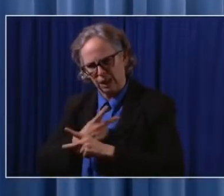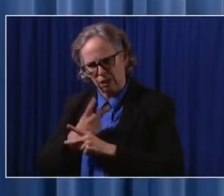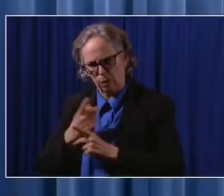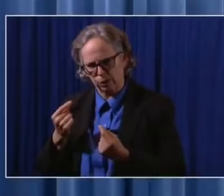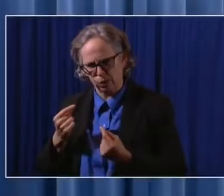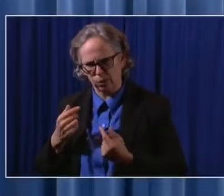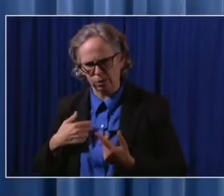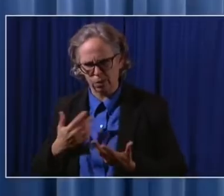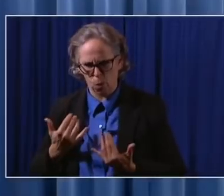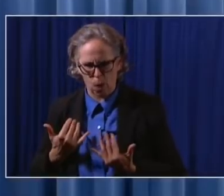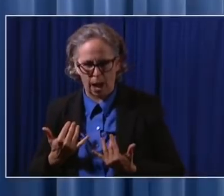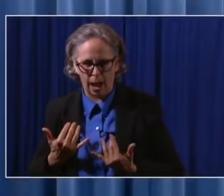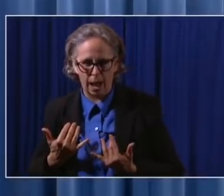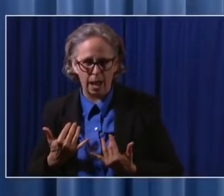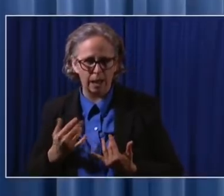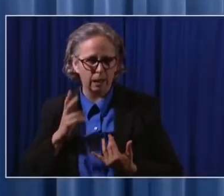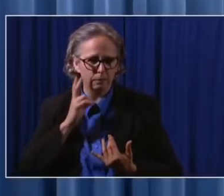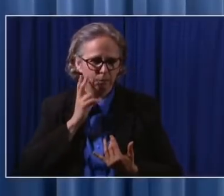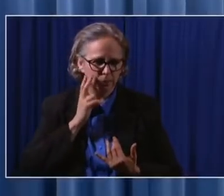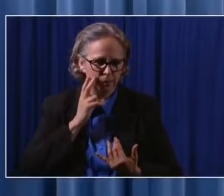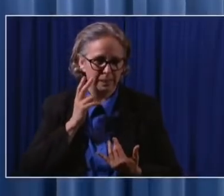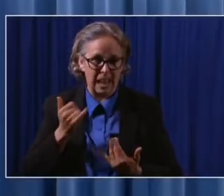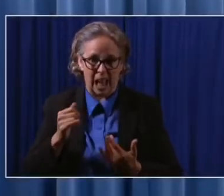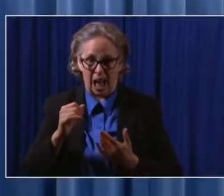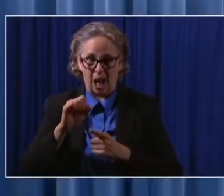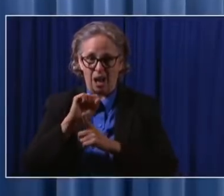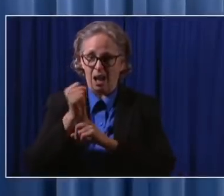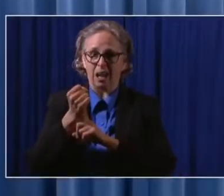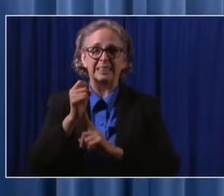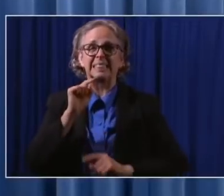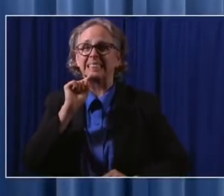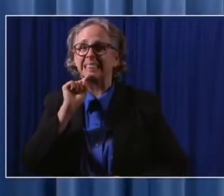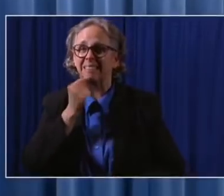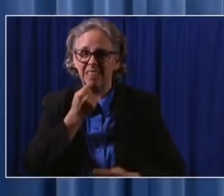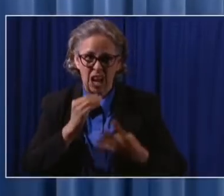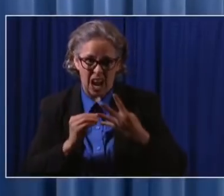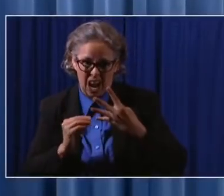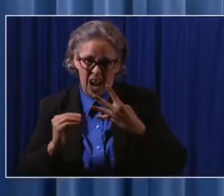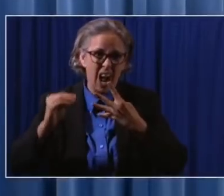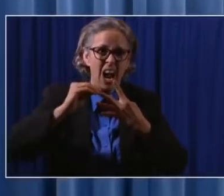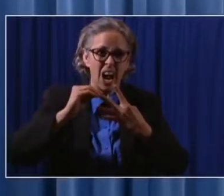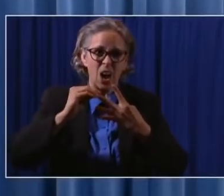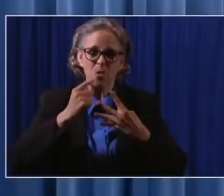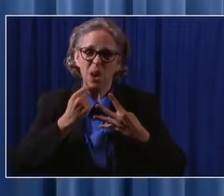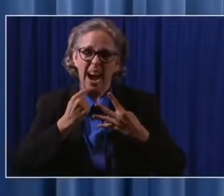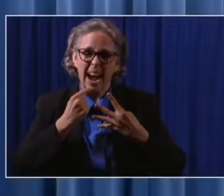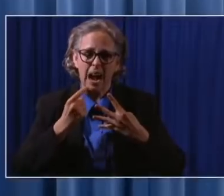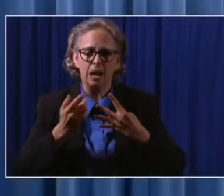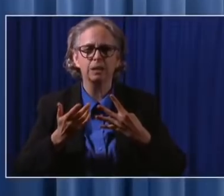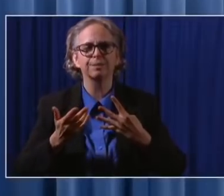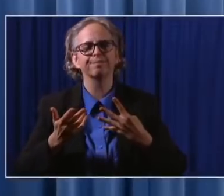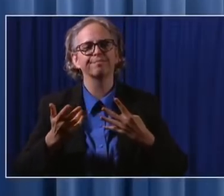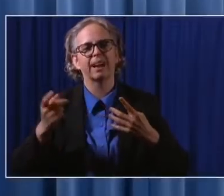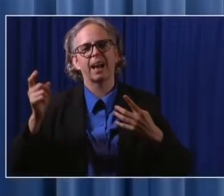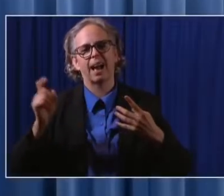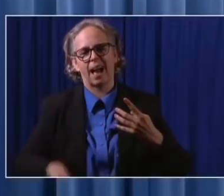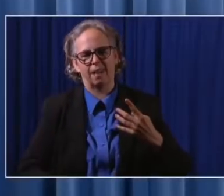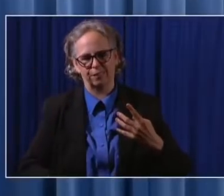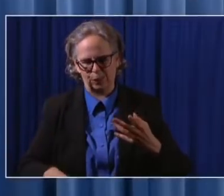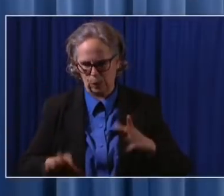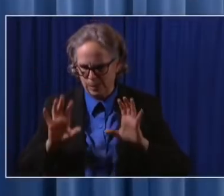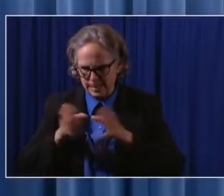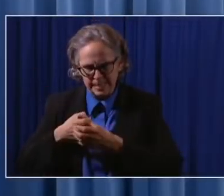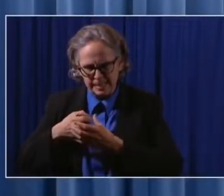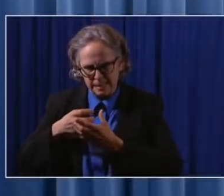waited. The situation is more serious. We now have the ability to target those counties with data. We can tell by